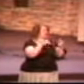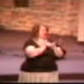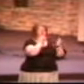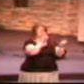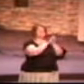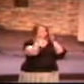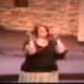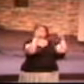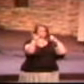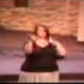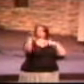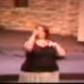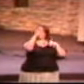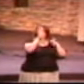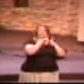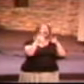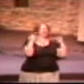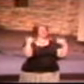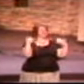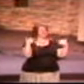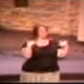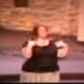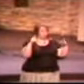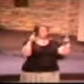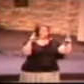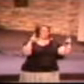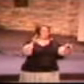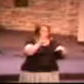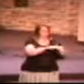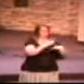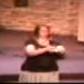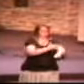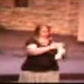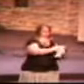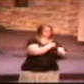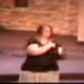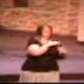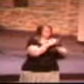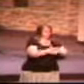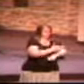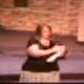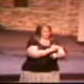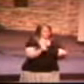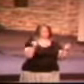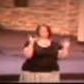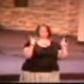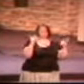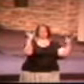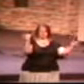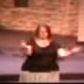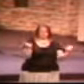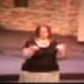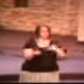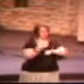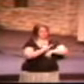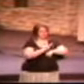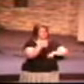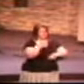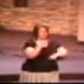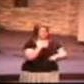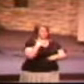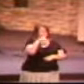is hopefully on his road to recovery, and several people are out this morning because it's